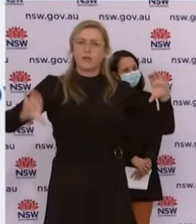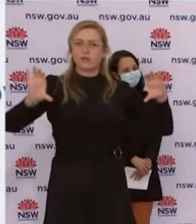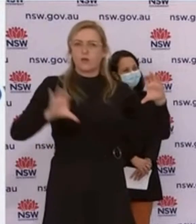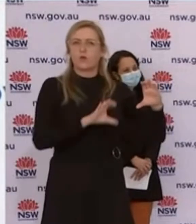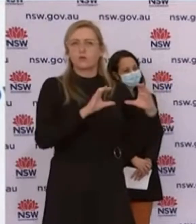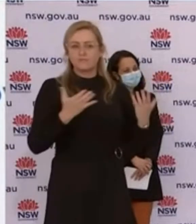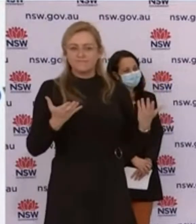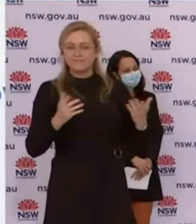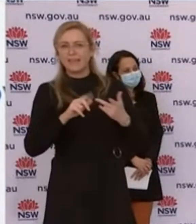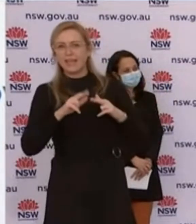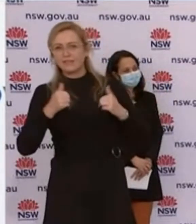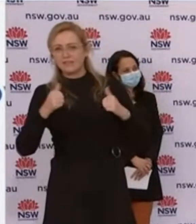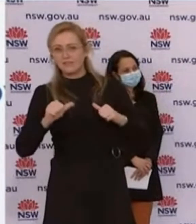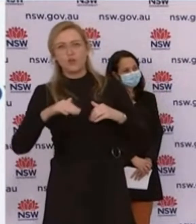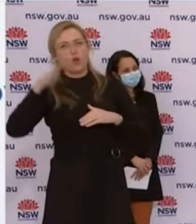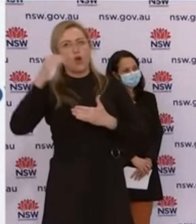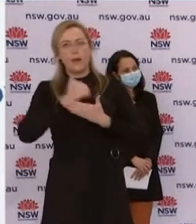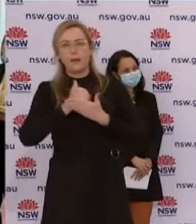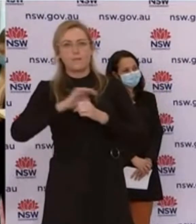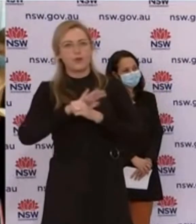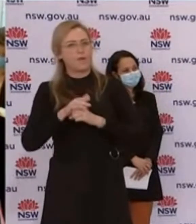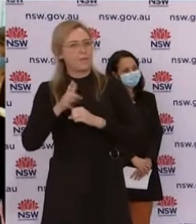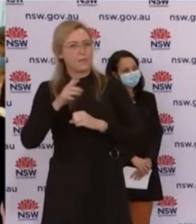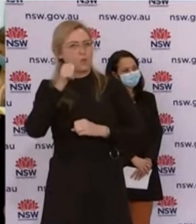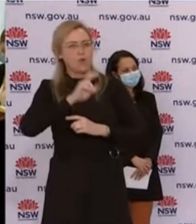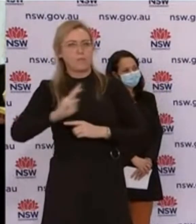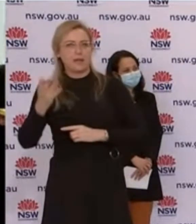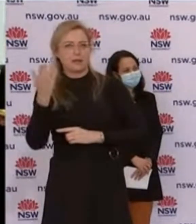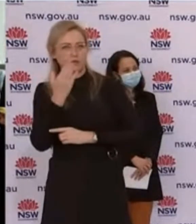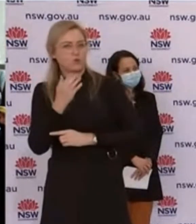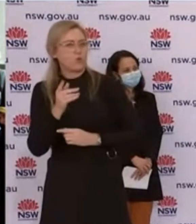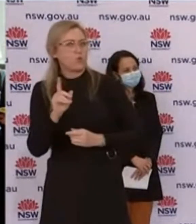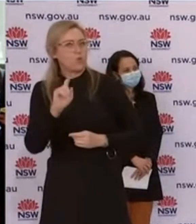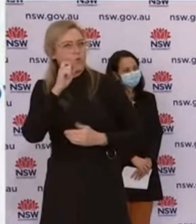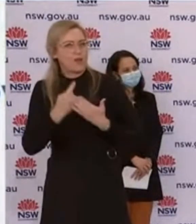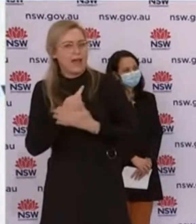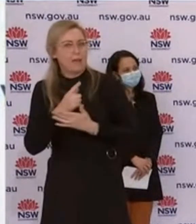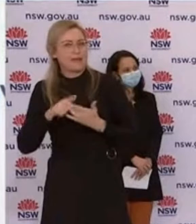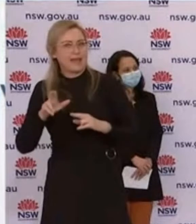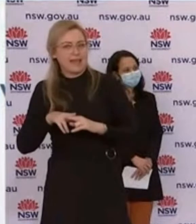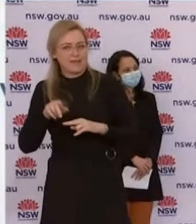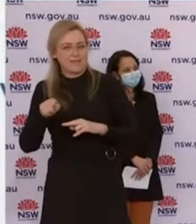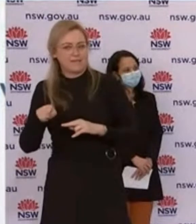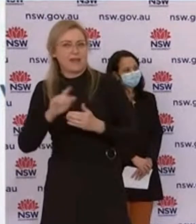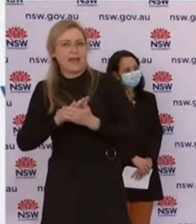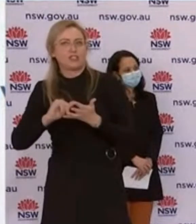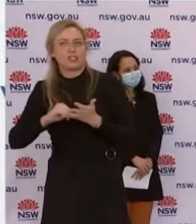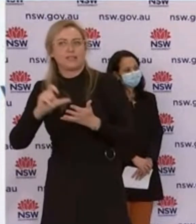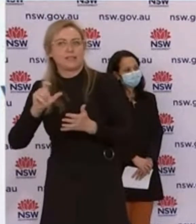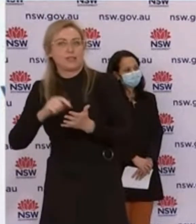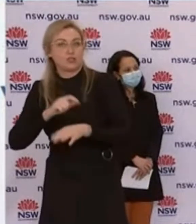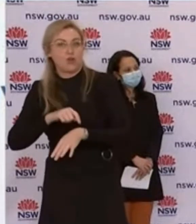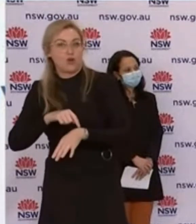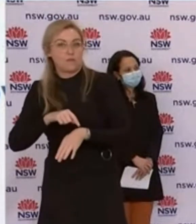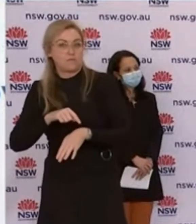from home will resume? What happens if Year 12s are in those LGAs of concern before the HSC? Yeah, so as the Premier said, we have had